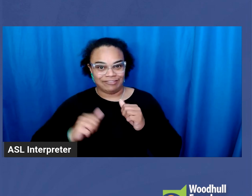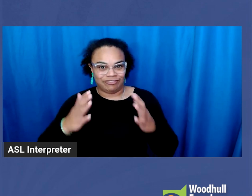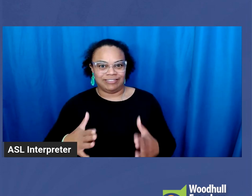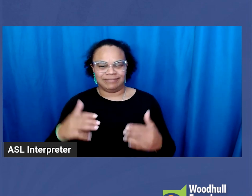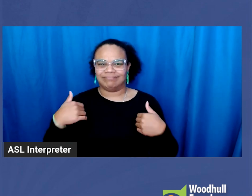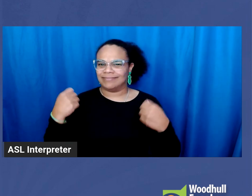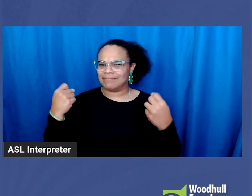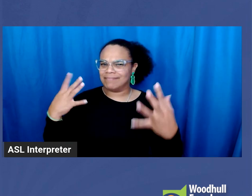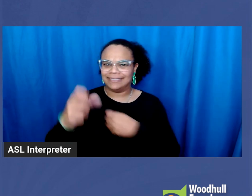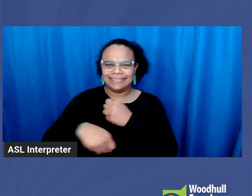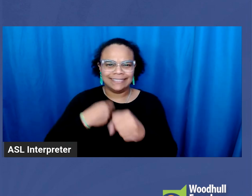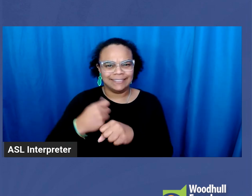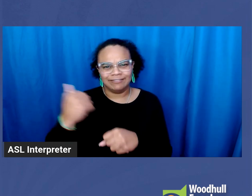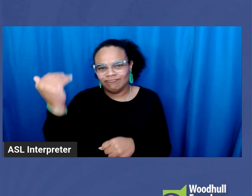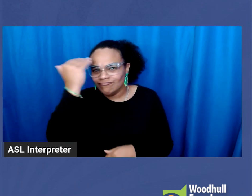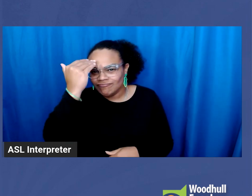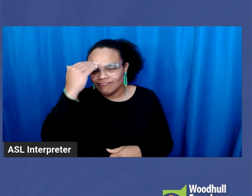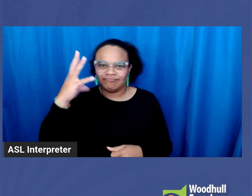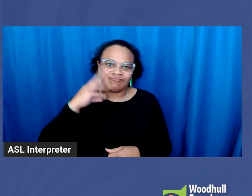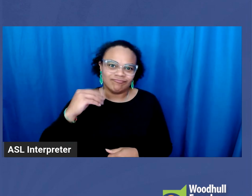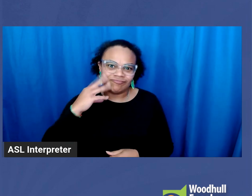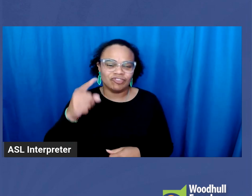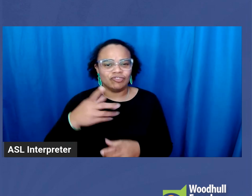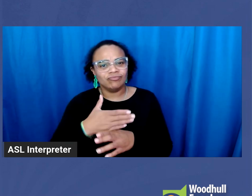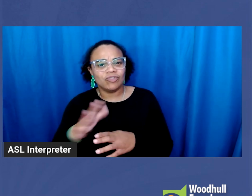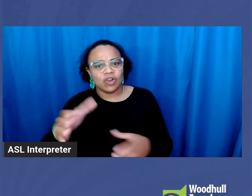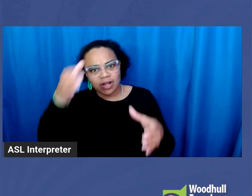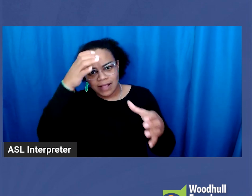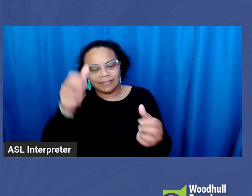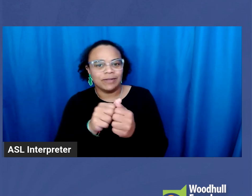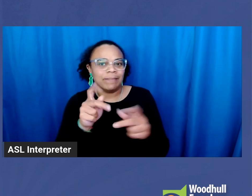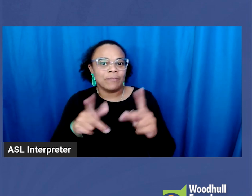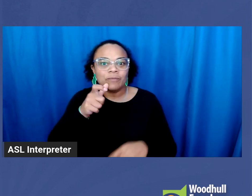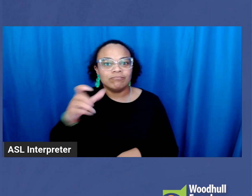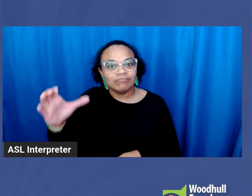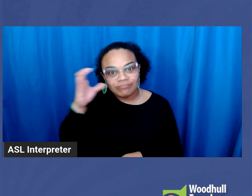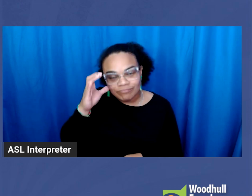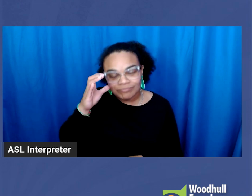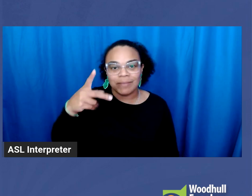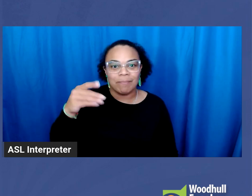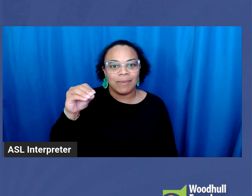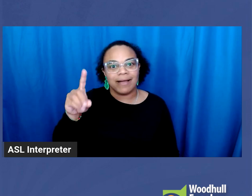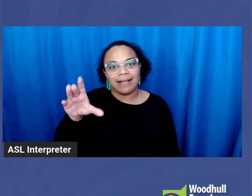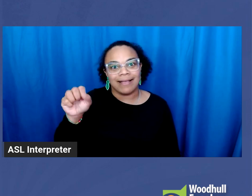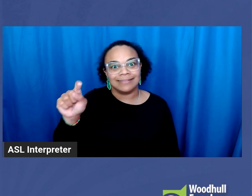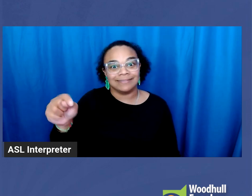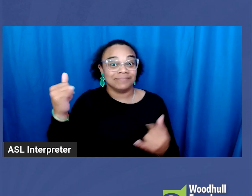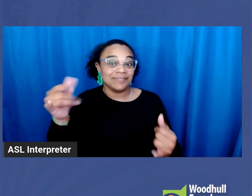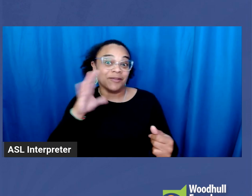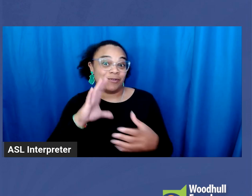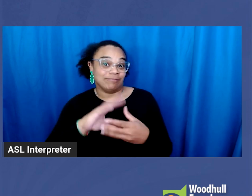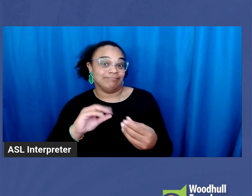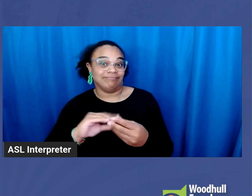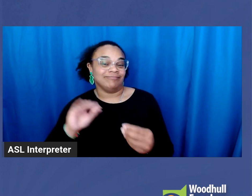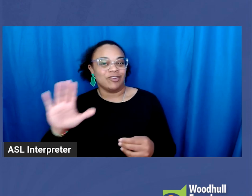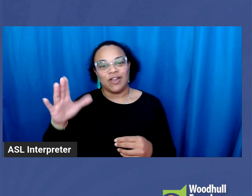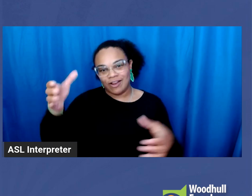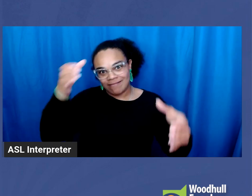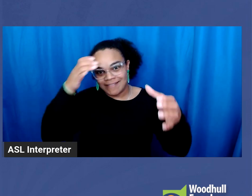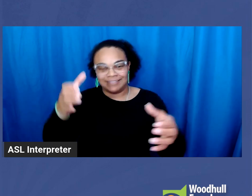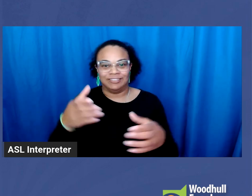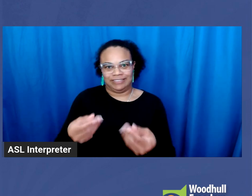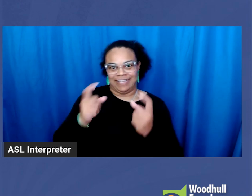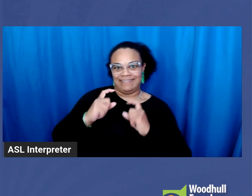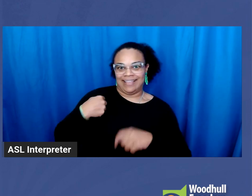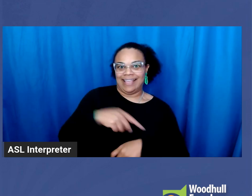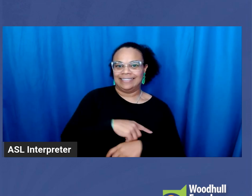knowledge with guests from all facets of the industry on her podcast. Now, Marcela shares her knowledge with us on using vanilla side hustles to take a